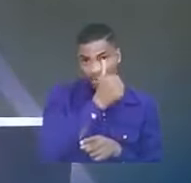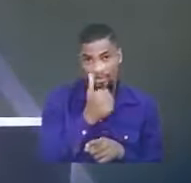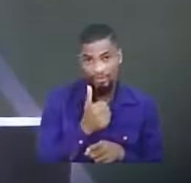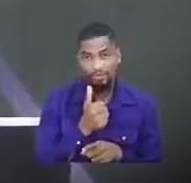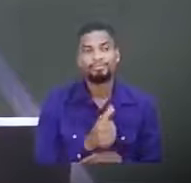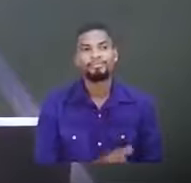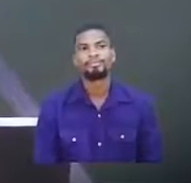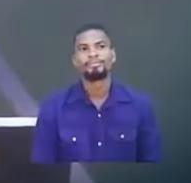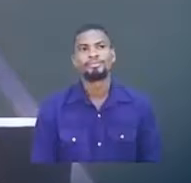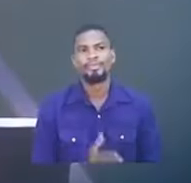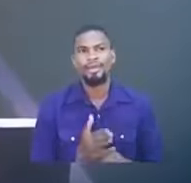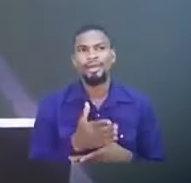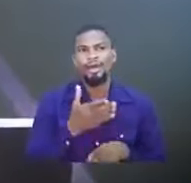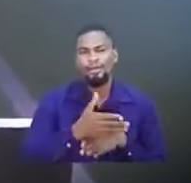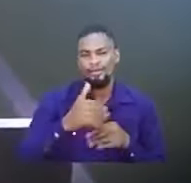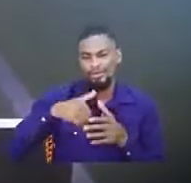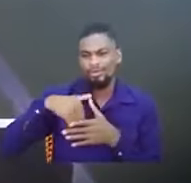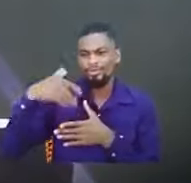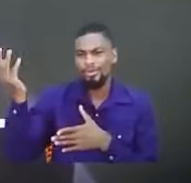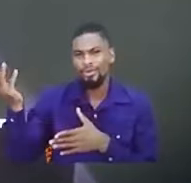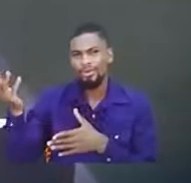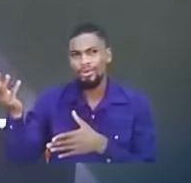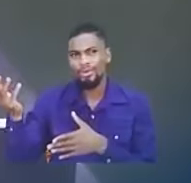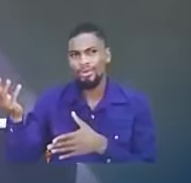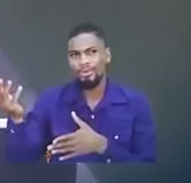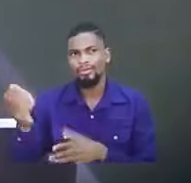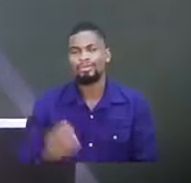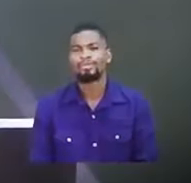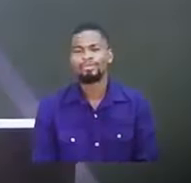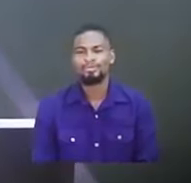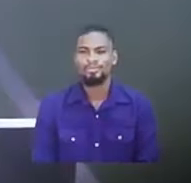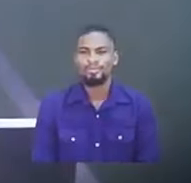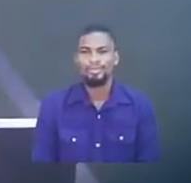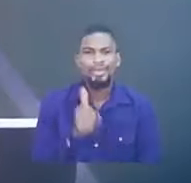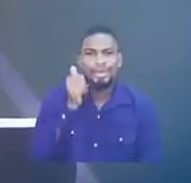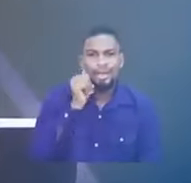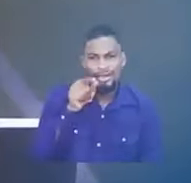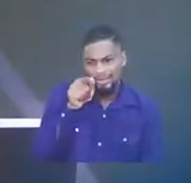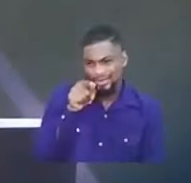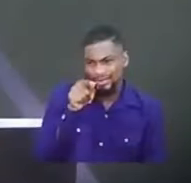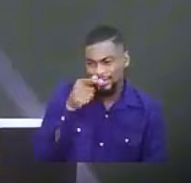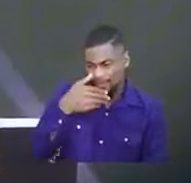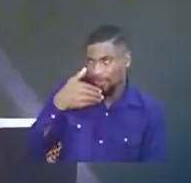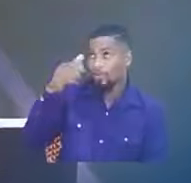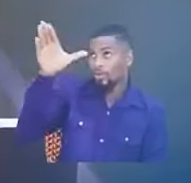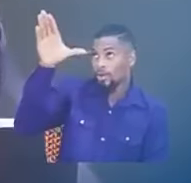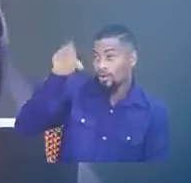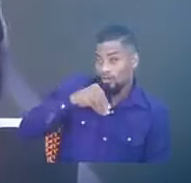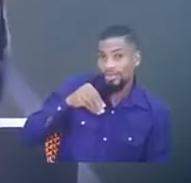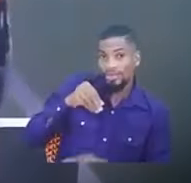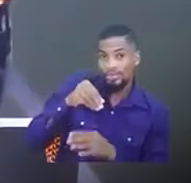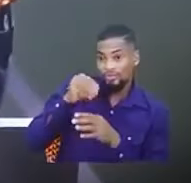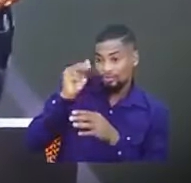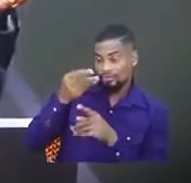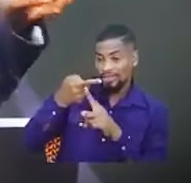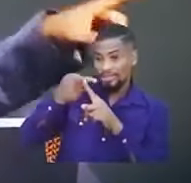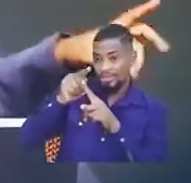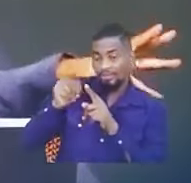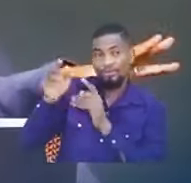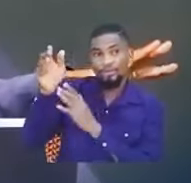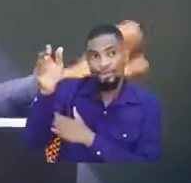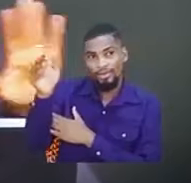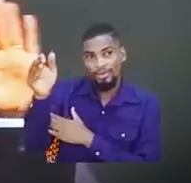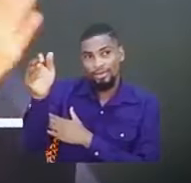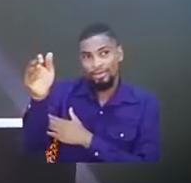when they were leaving, this lady said he's had a message from the Lord. And so he asked somebody to come and give me